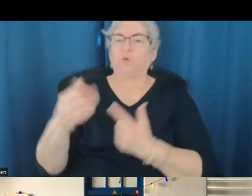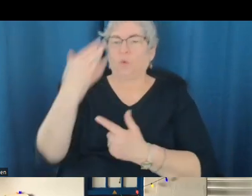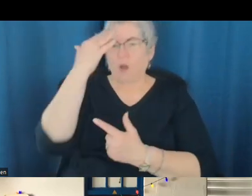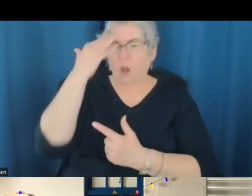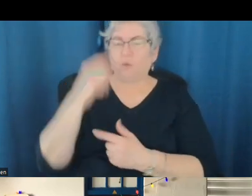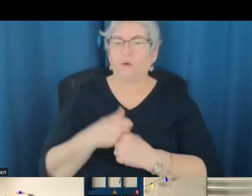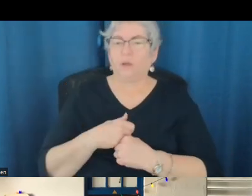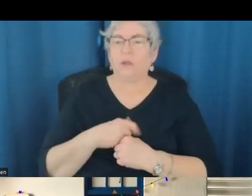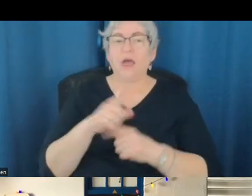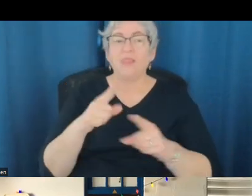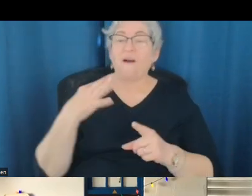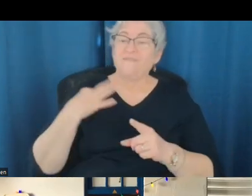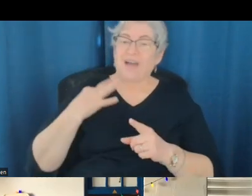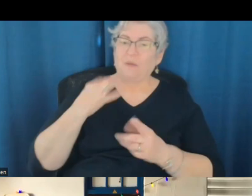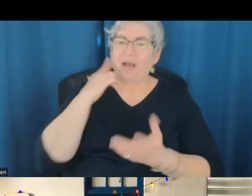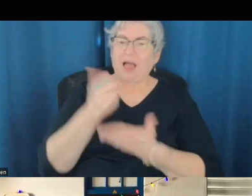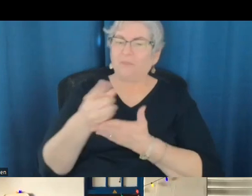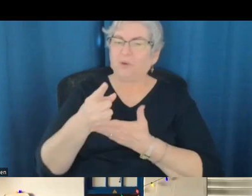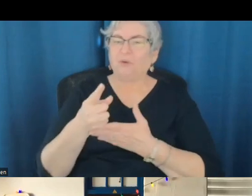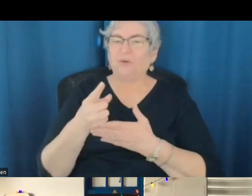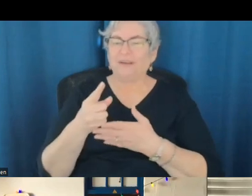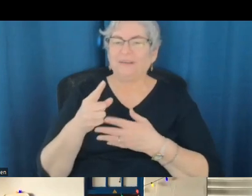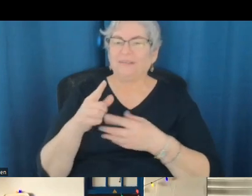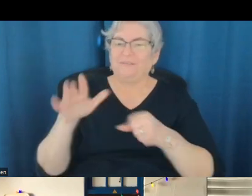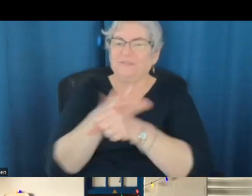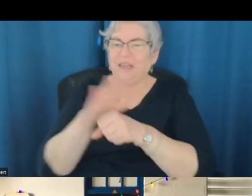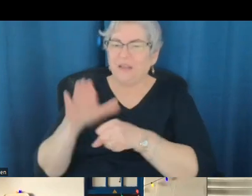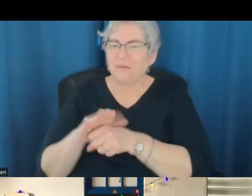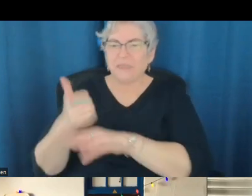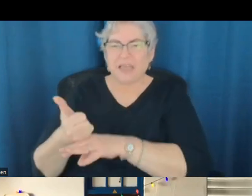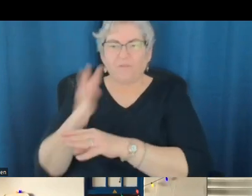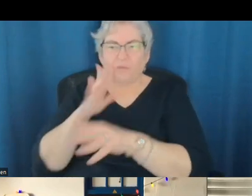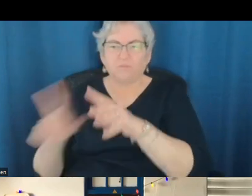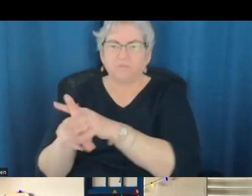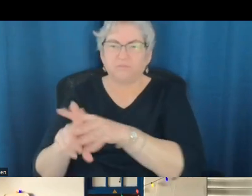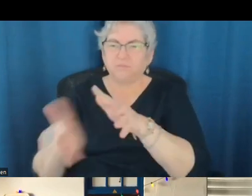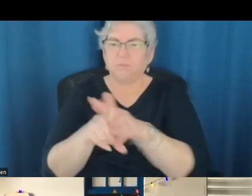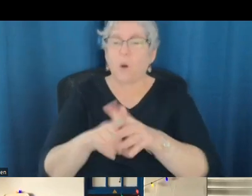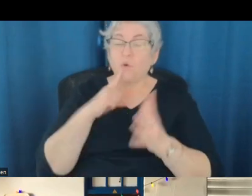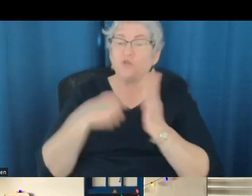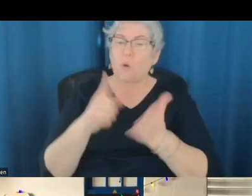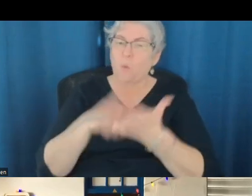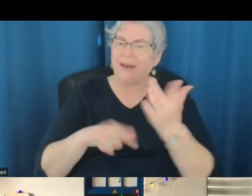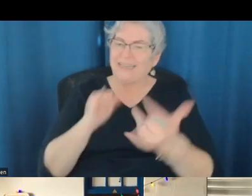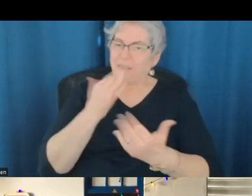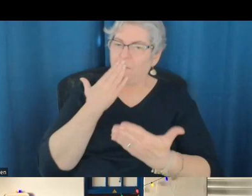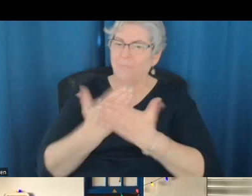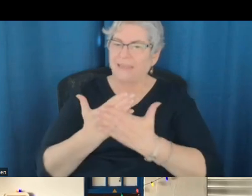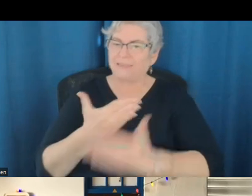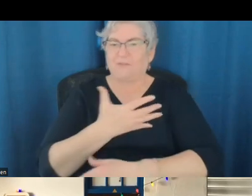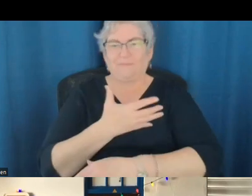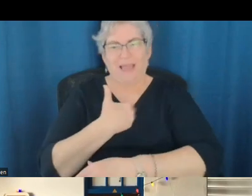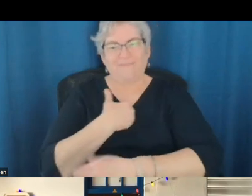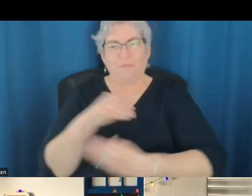Volunteer plants are a gift that help you fill in the space by choosing their placement and showing you what performs best in your conditions.